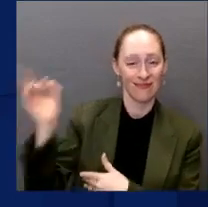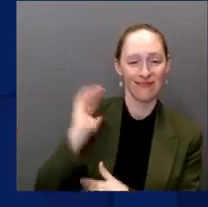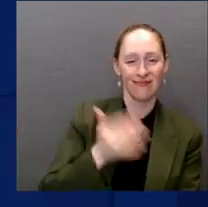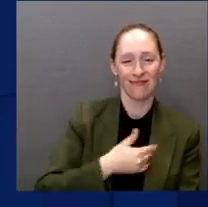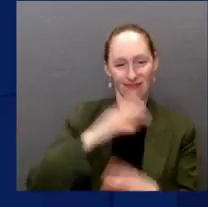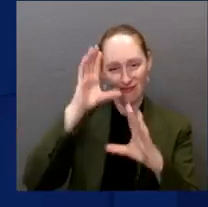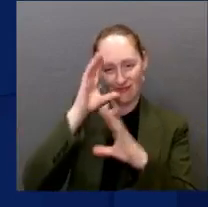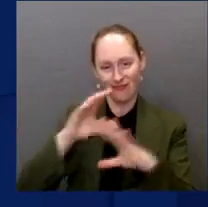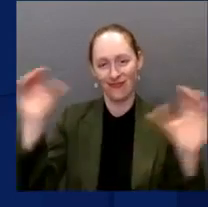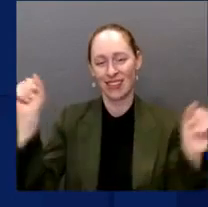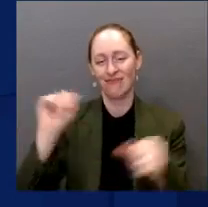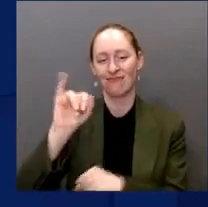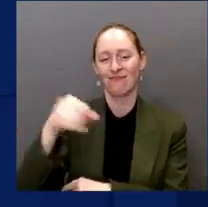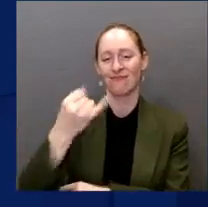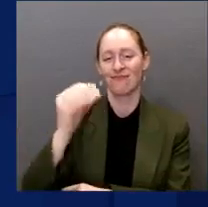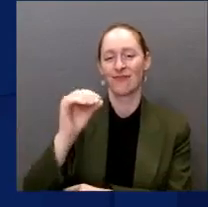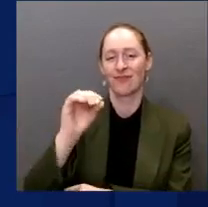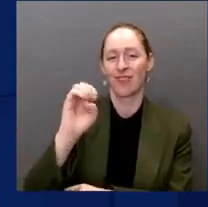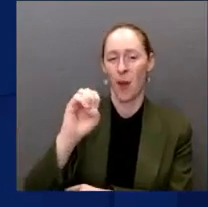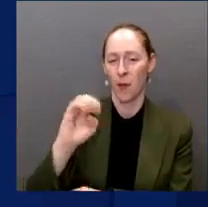Biden.